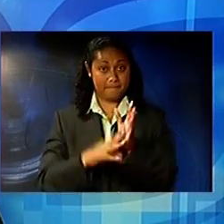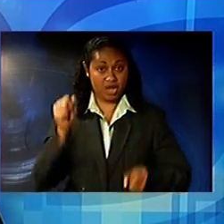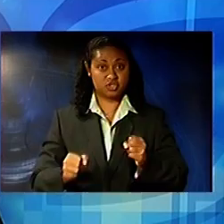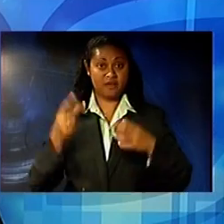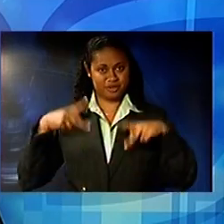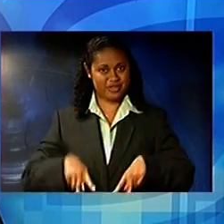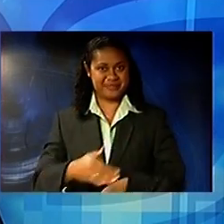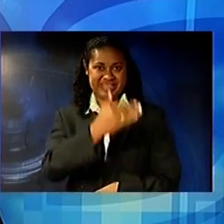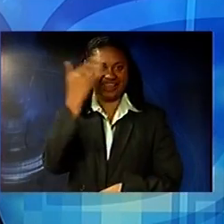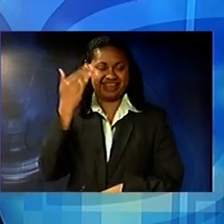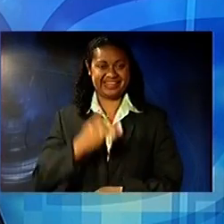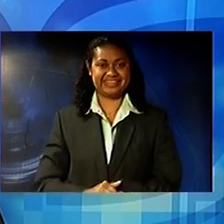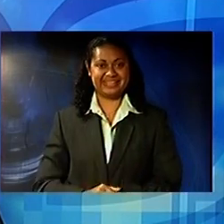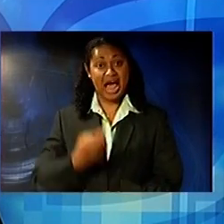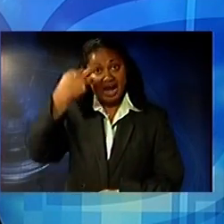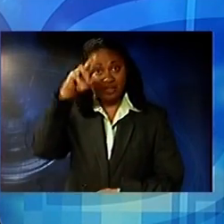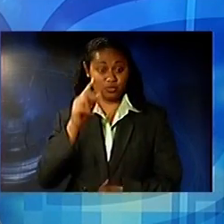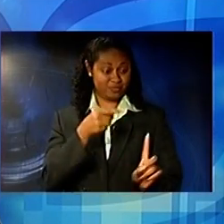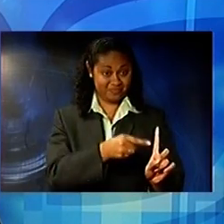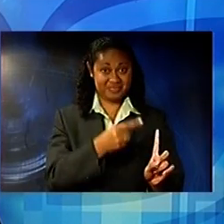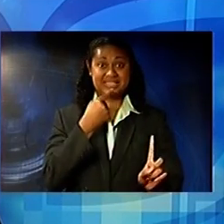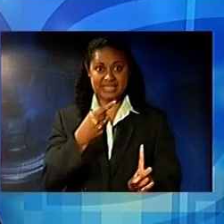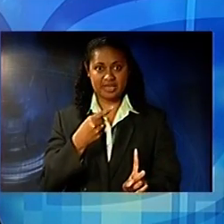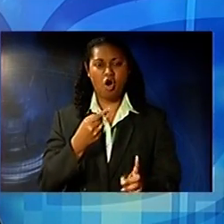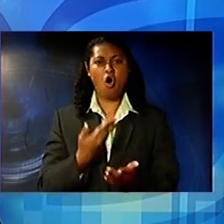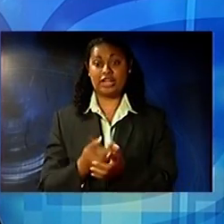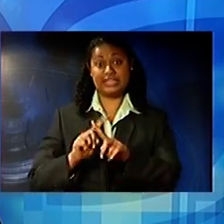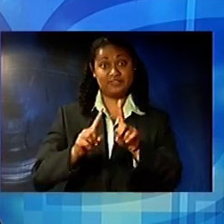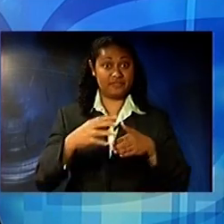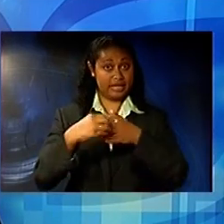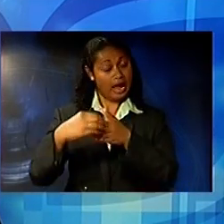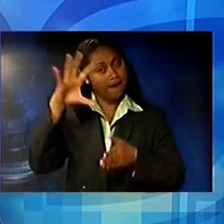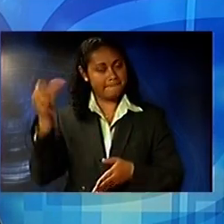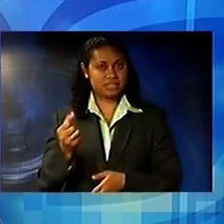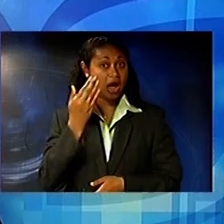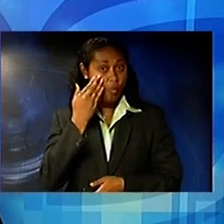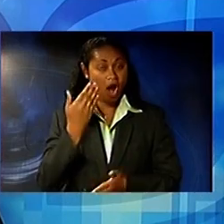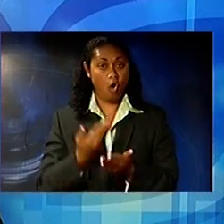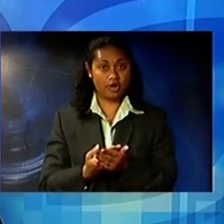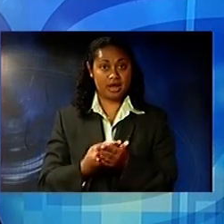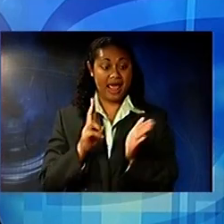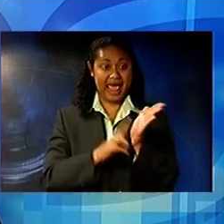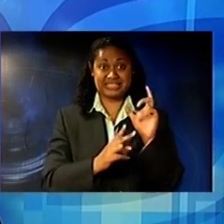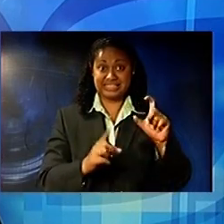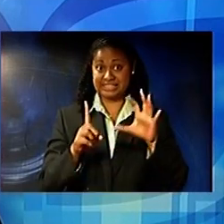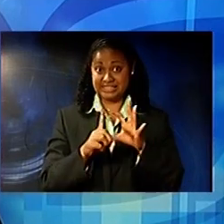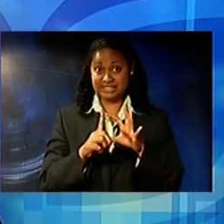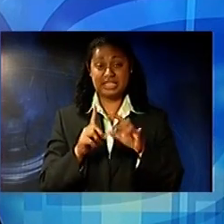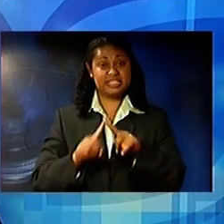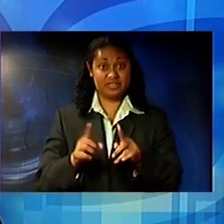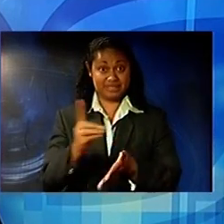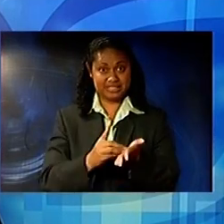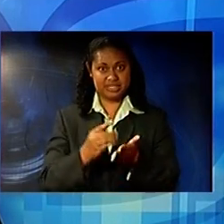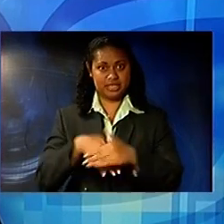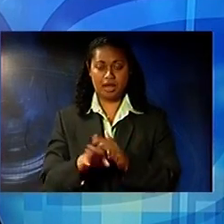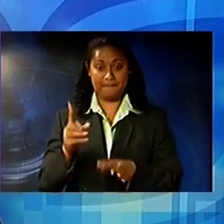for World Physiotherapy Day. Ratuepeli Nailatikau echoed the statements made by other leaders in the country that non-communicable diseases are hitting